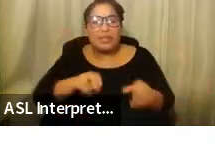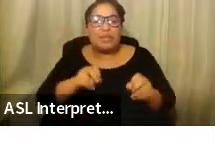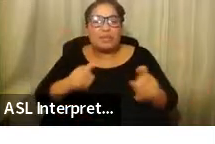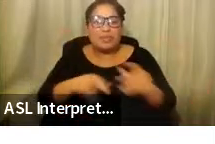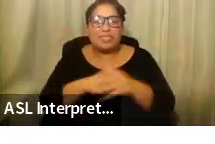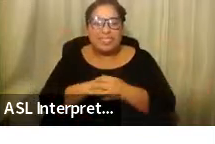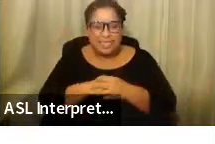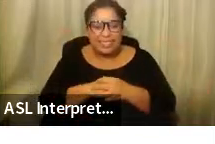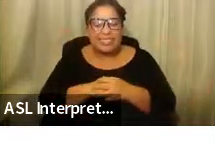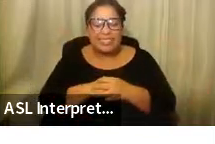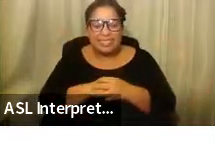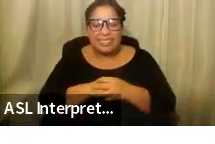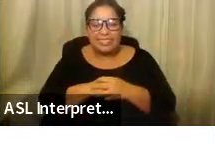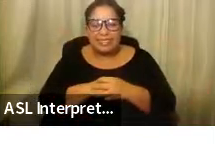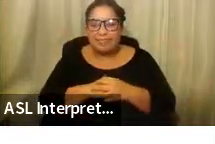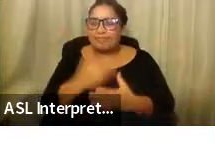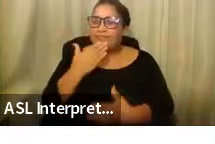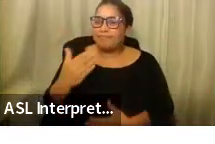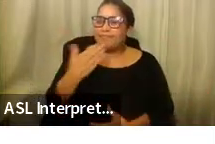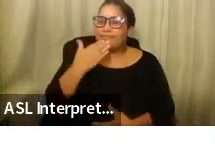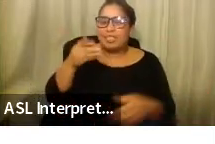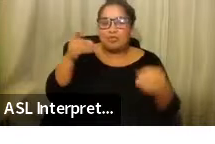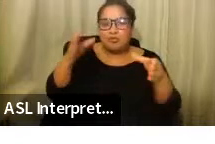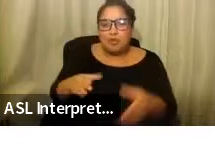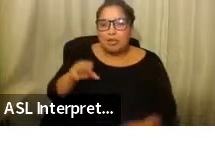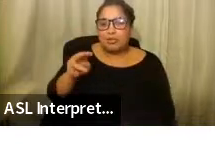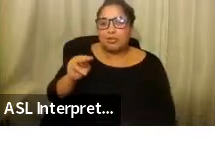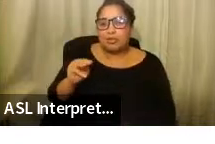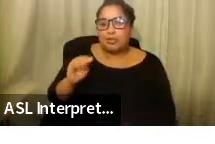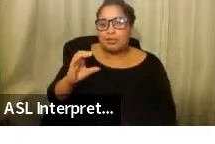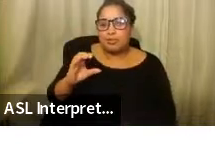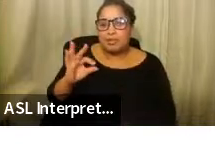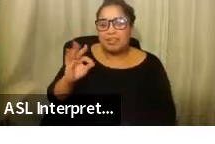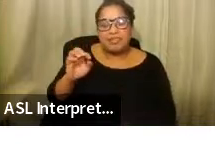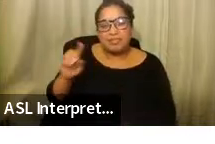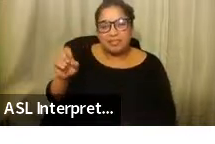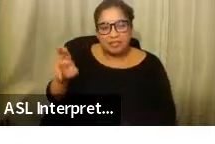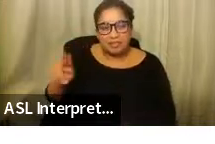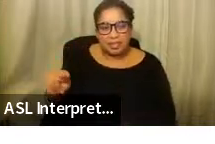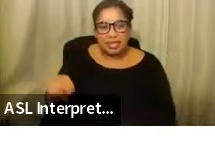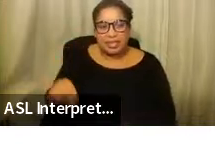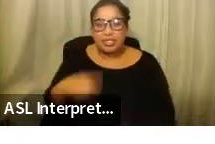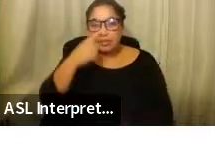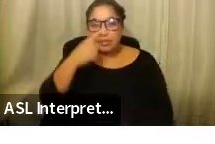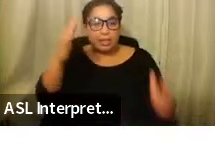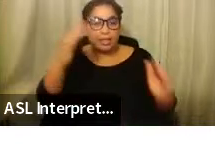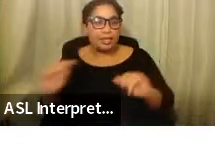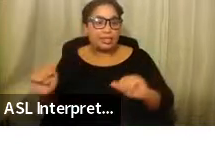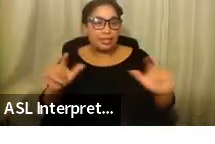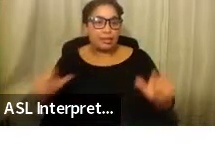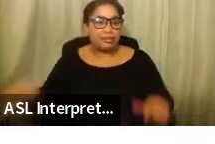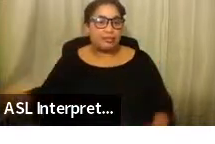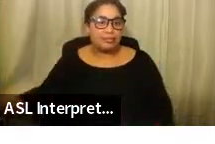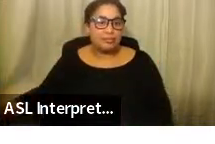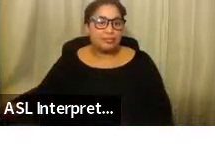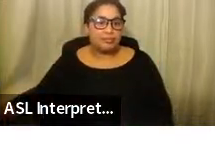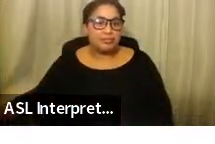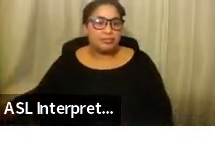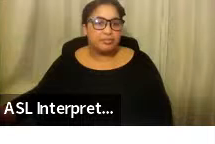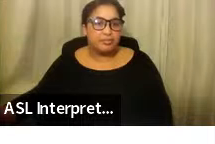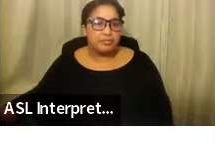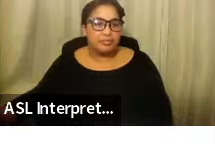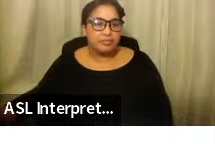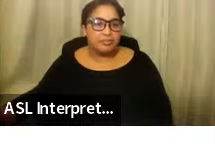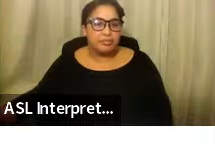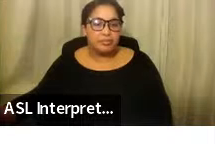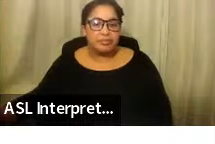Great, thank you so much, Director McFadden. So Maylene, if you can advance to the next slide, which